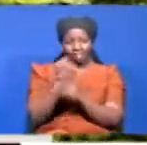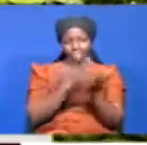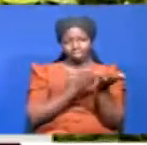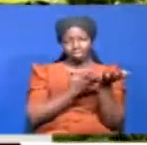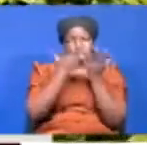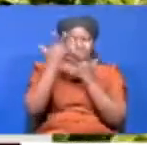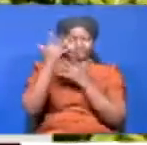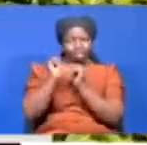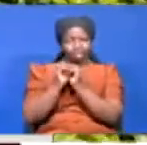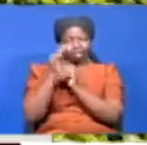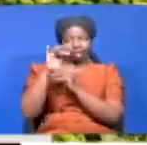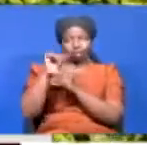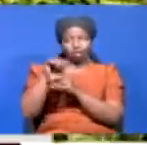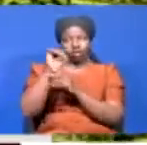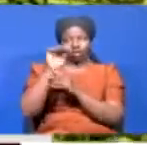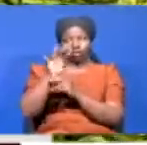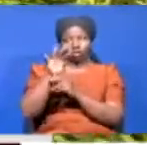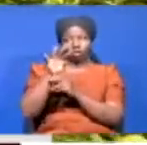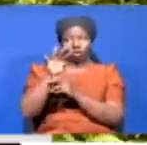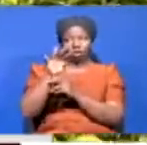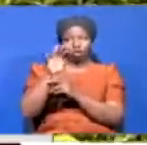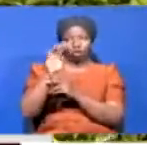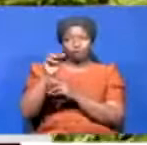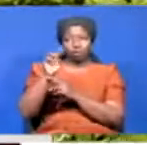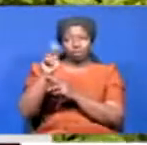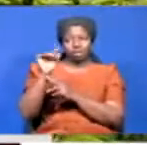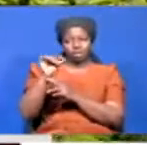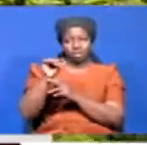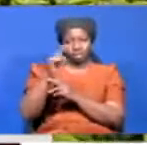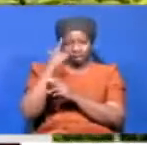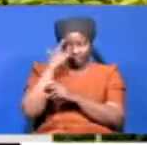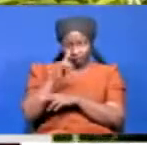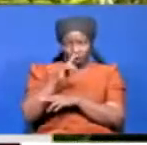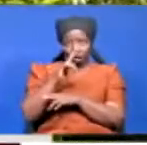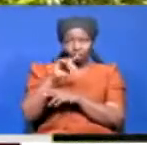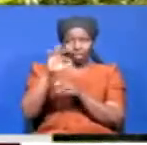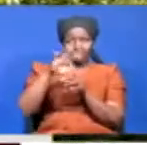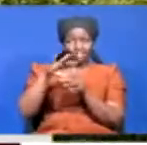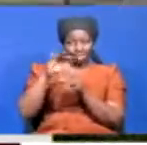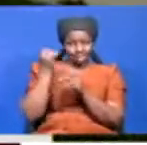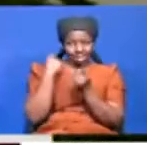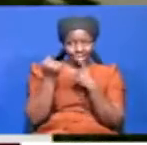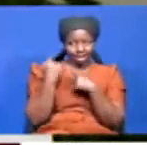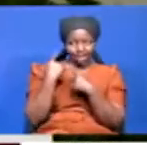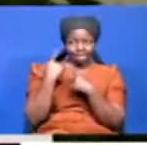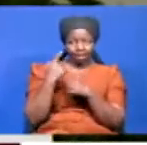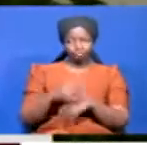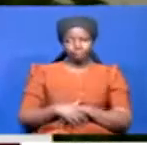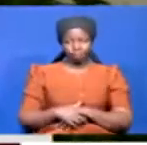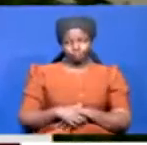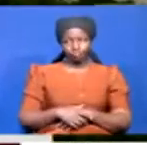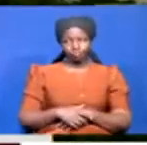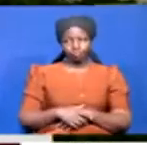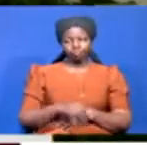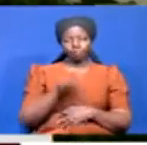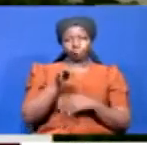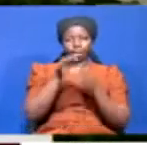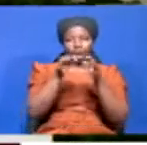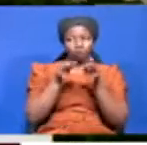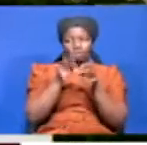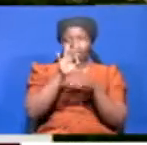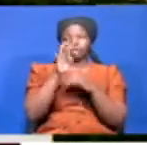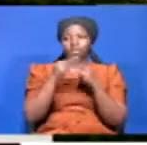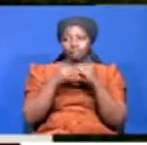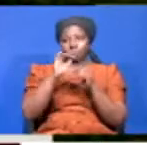13.84 million kilos of green leaf worth 4.4 billion shillings. Shipments to Pakistan accounted for 38% of